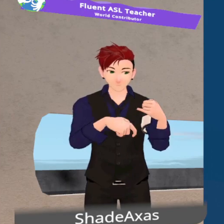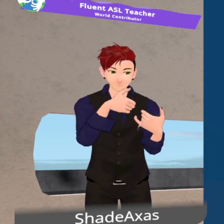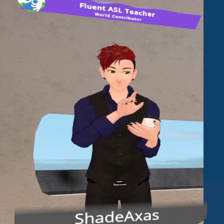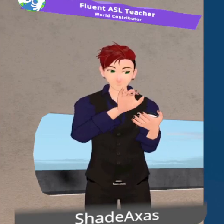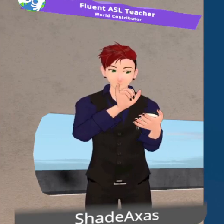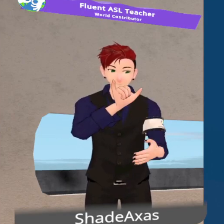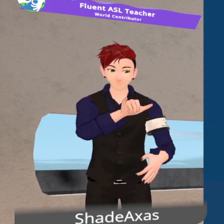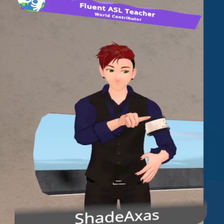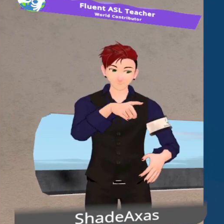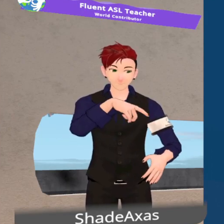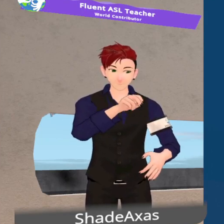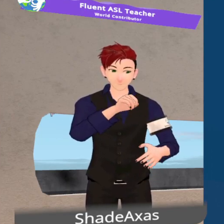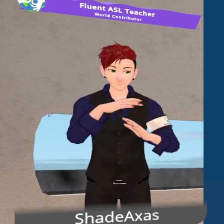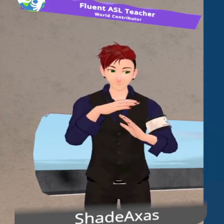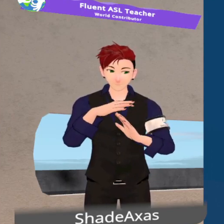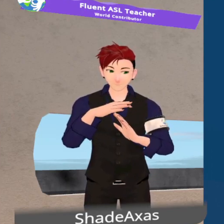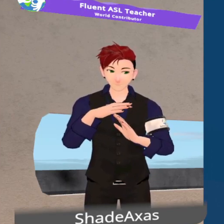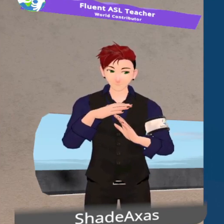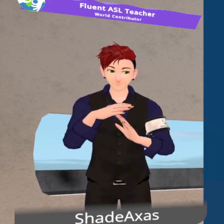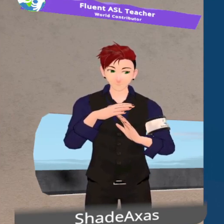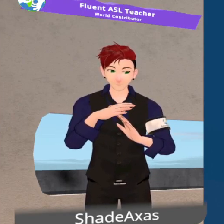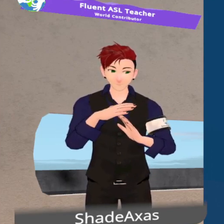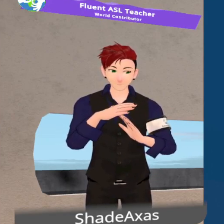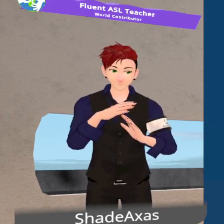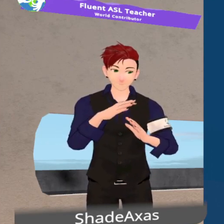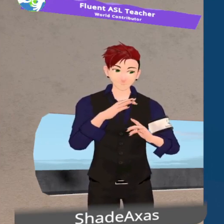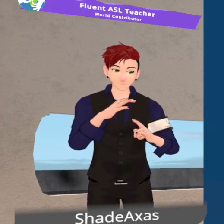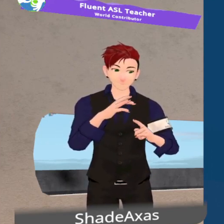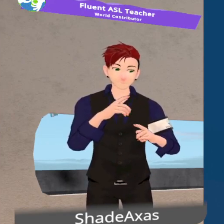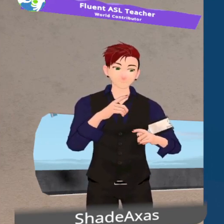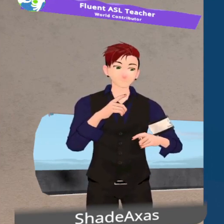tracking, when like teaching.